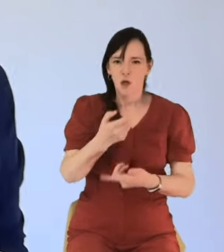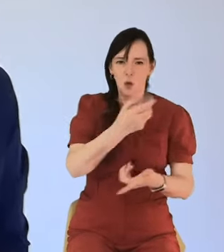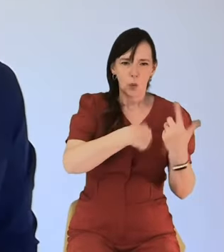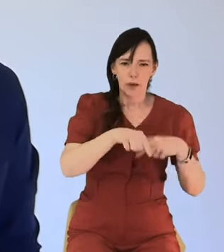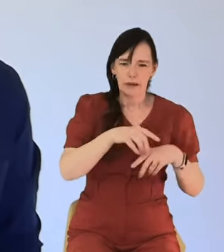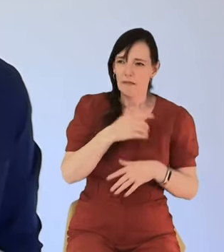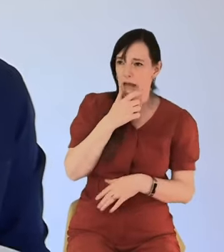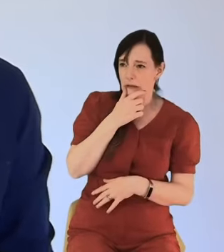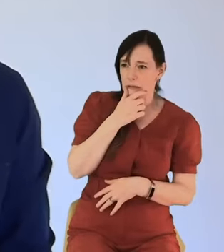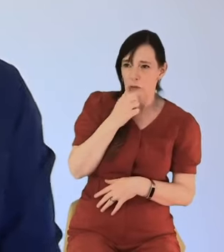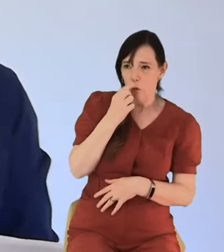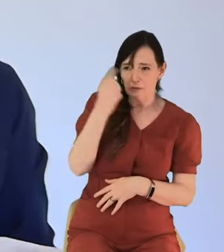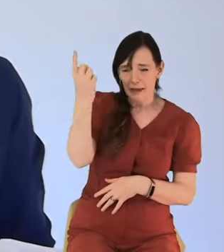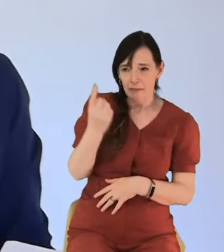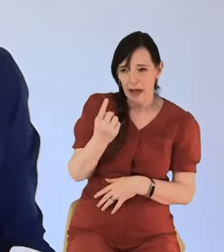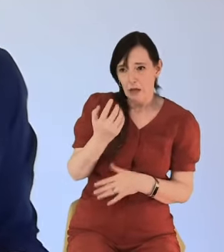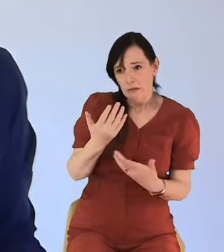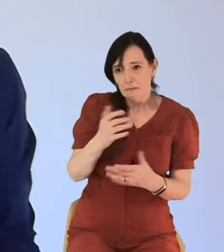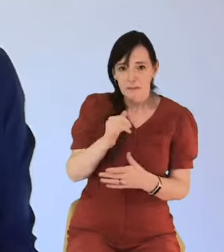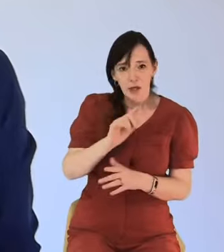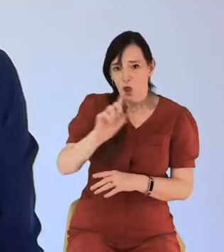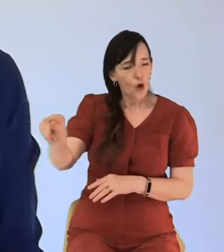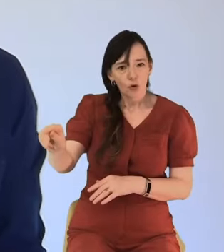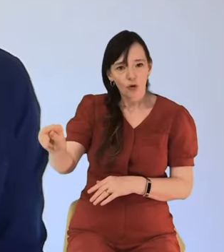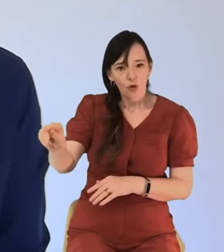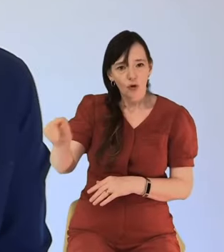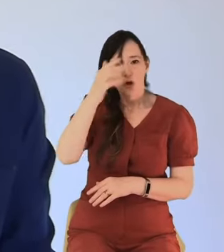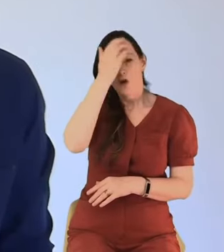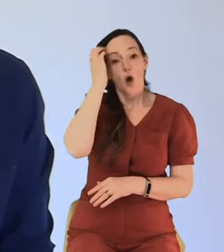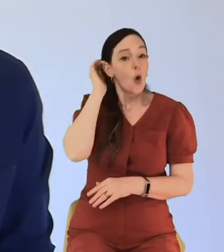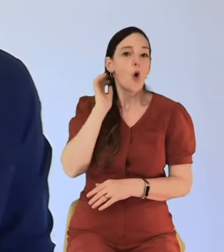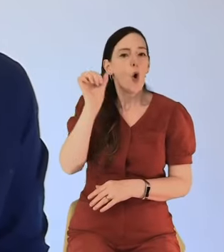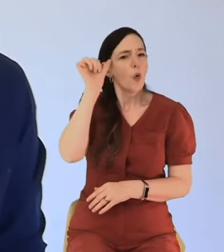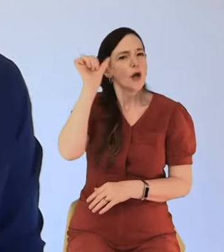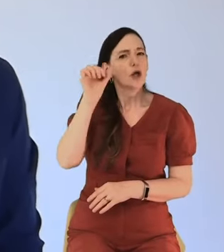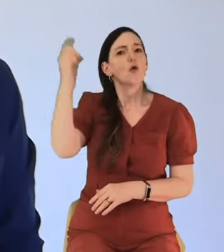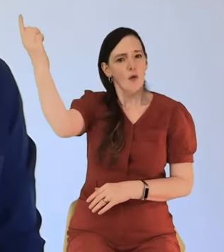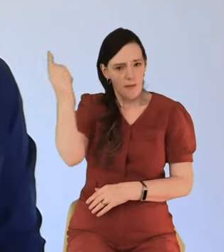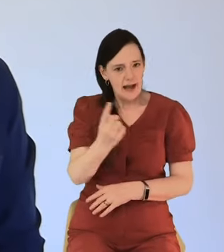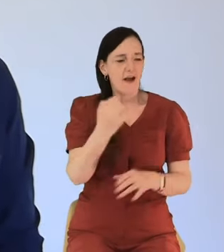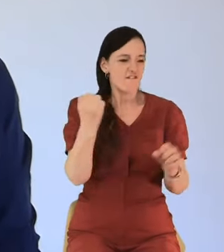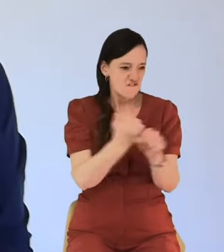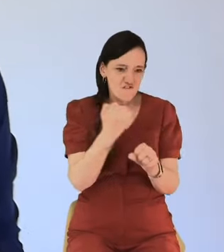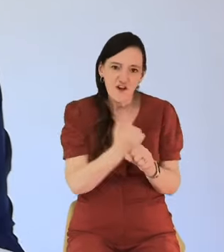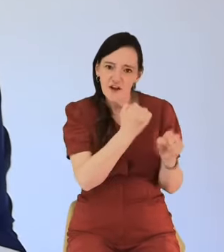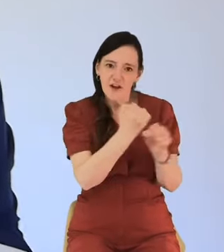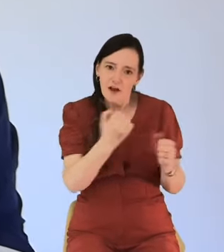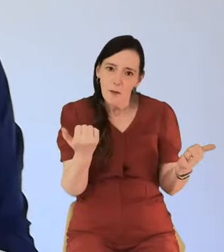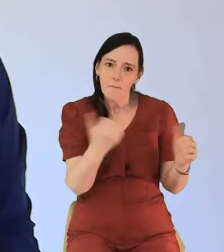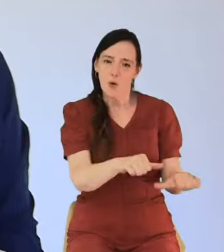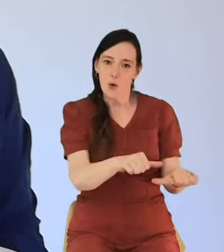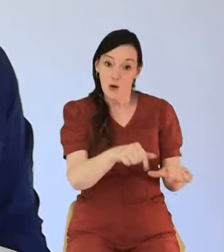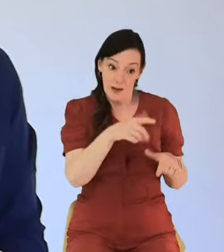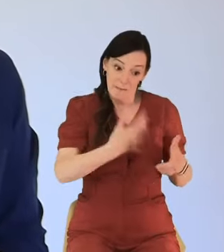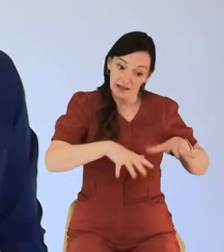he hadn't just come to open up the boiler. The whole point of his coming was to fix it. He'd started,